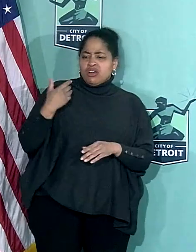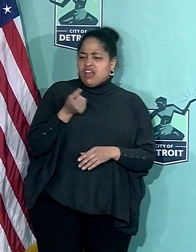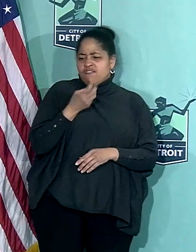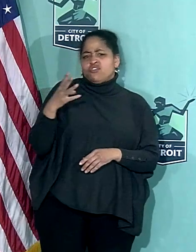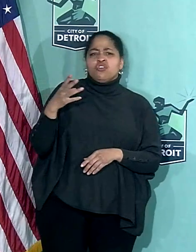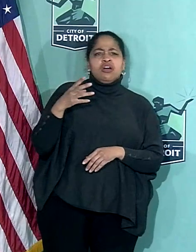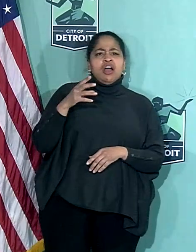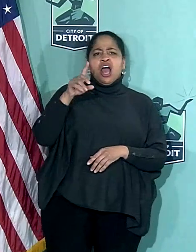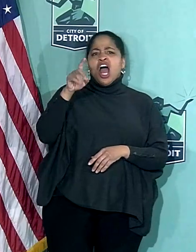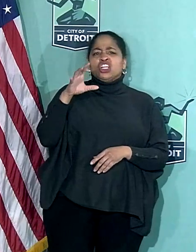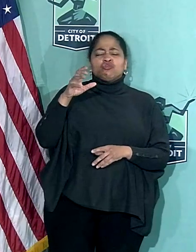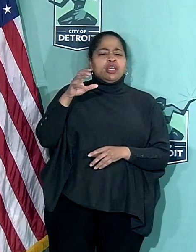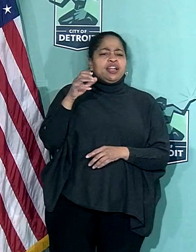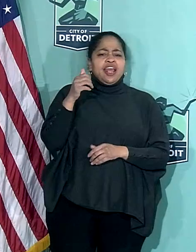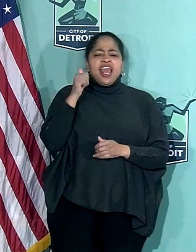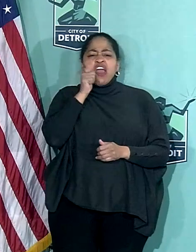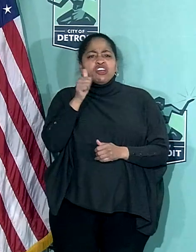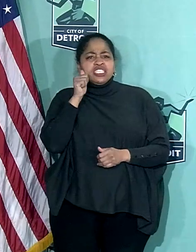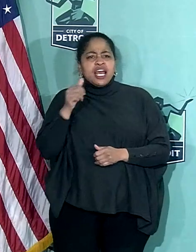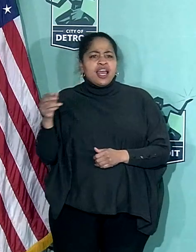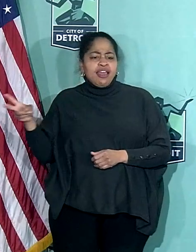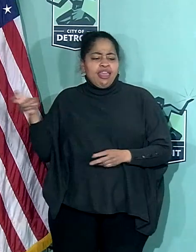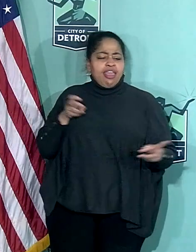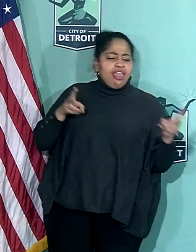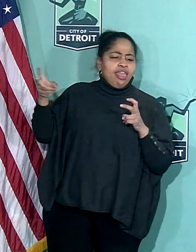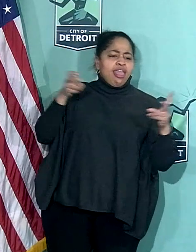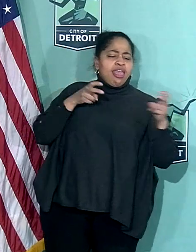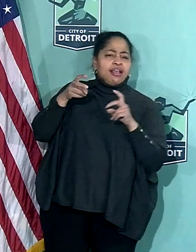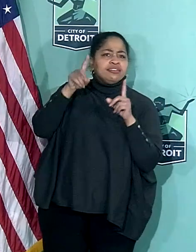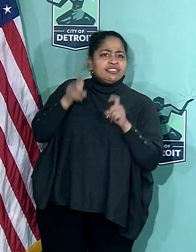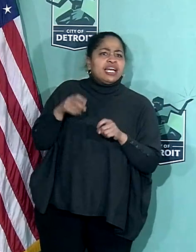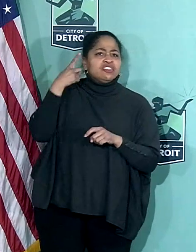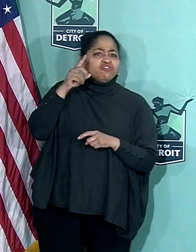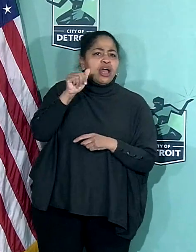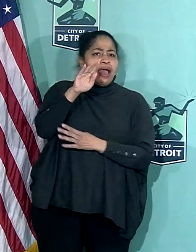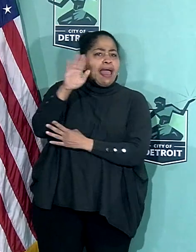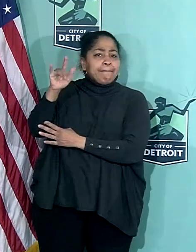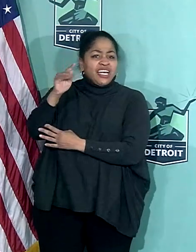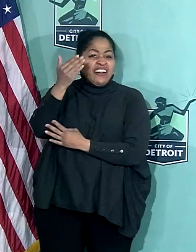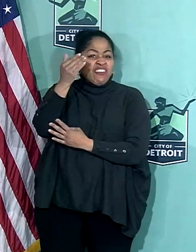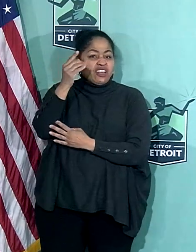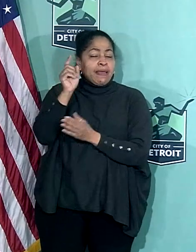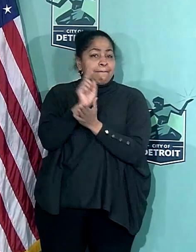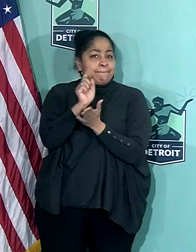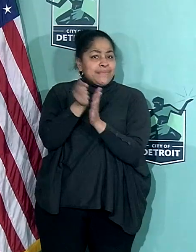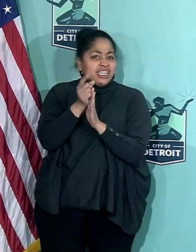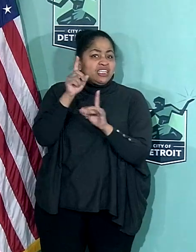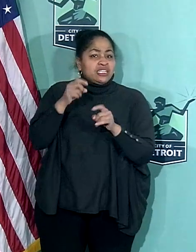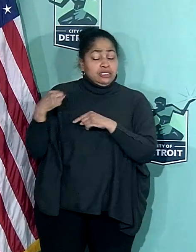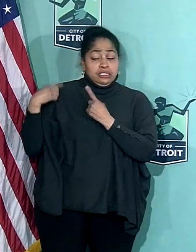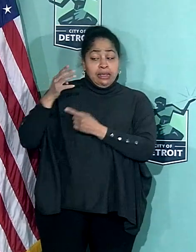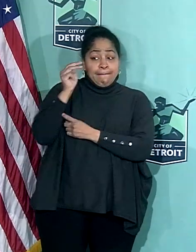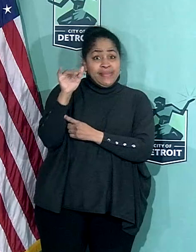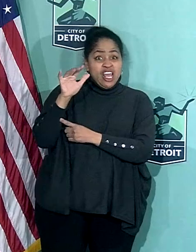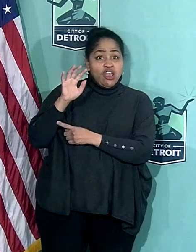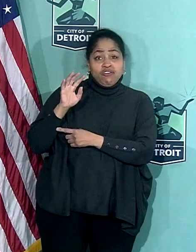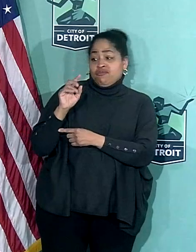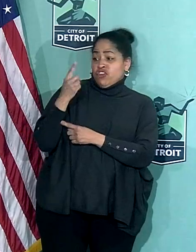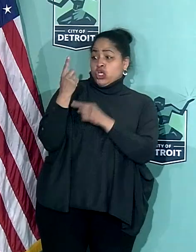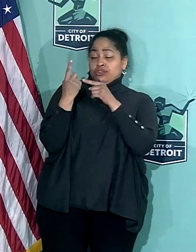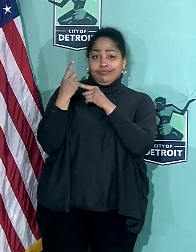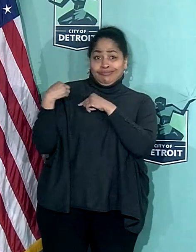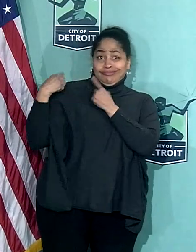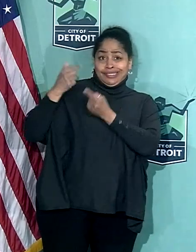in every day to our Abbott 50-minute tests. Since May 1st, the last 10 days,